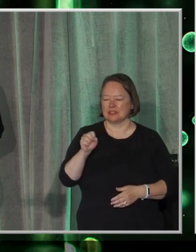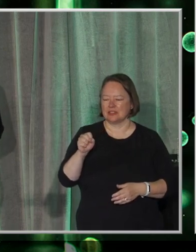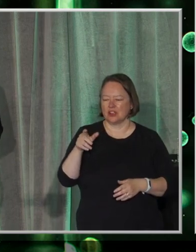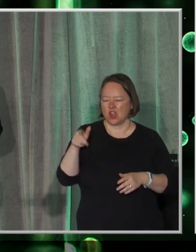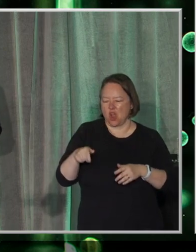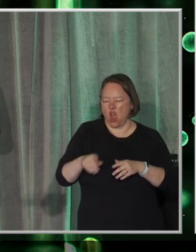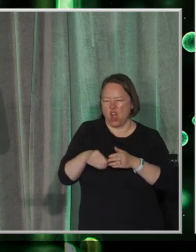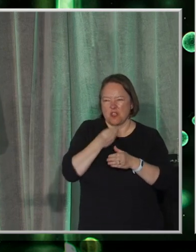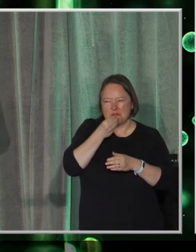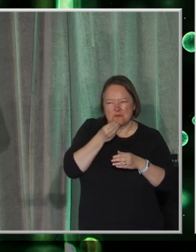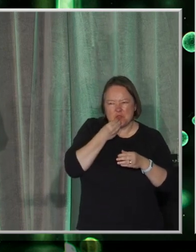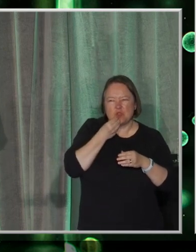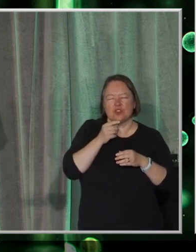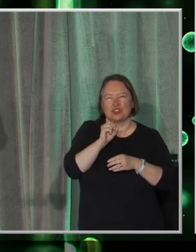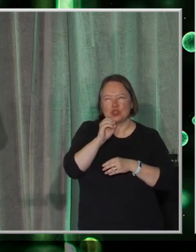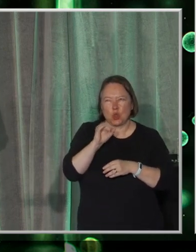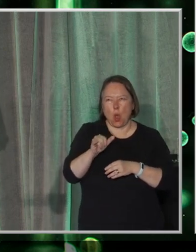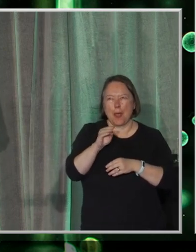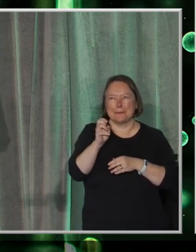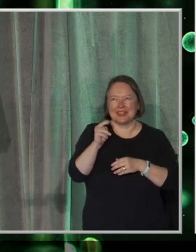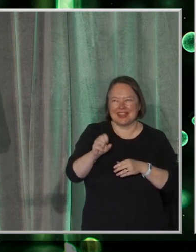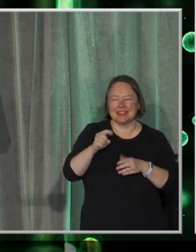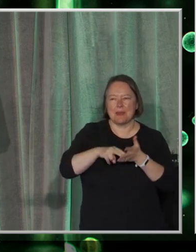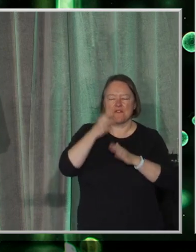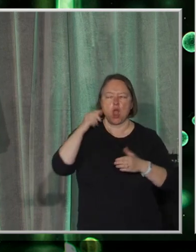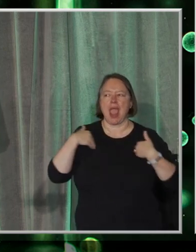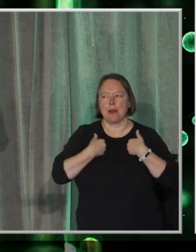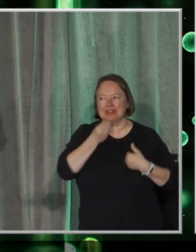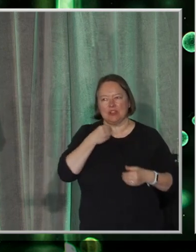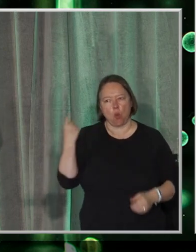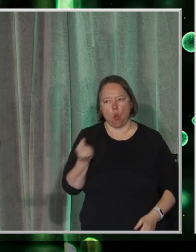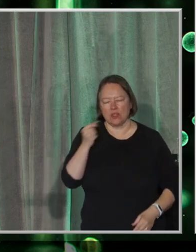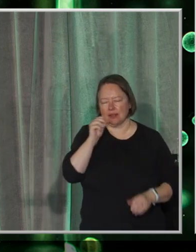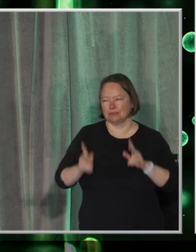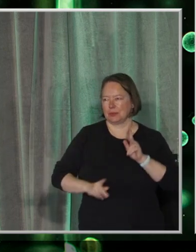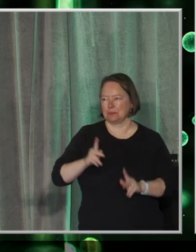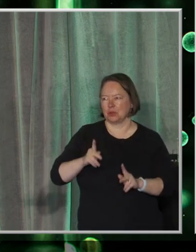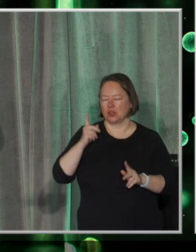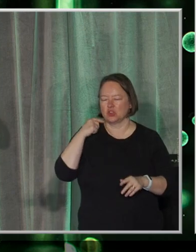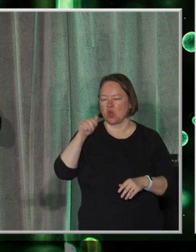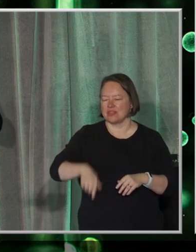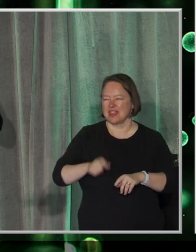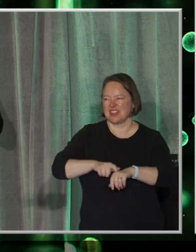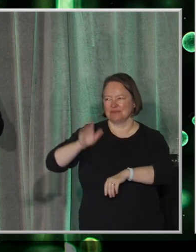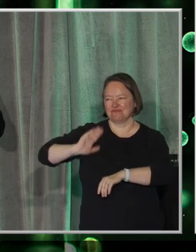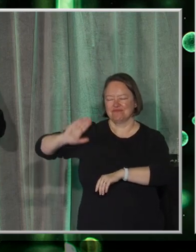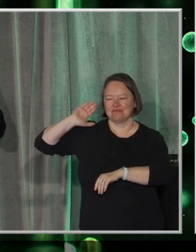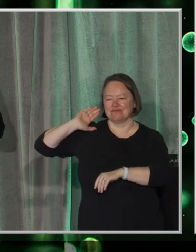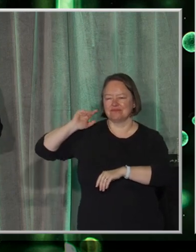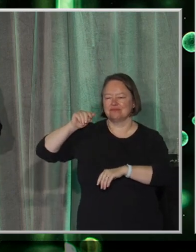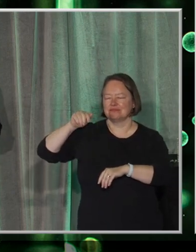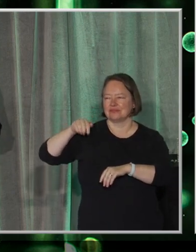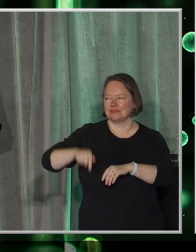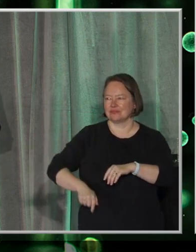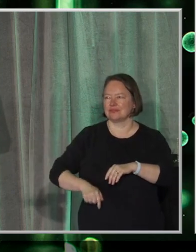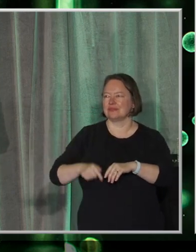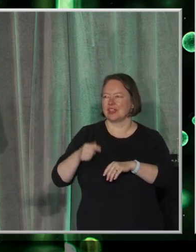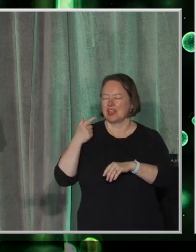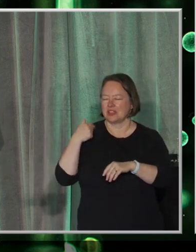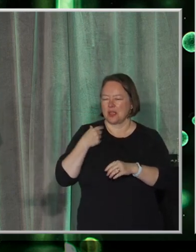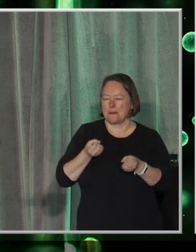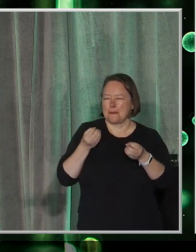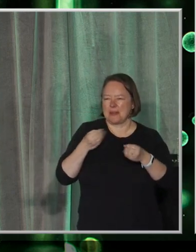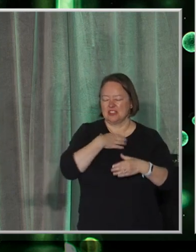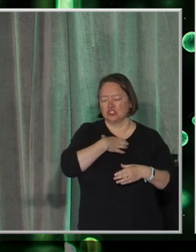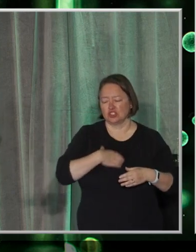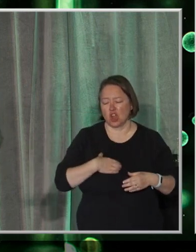feed production or animal consumption. I was really troubled because at that time, in those surrounding communities, there were many